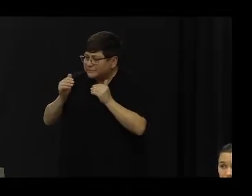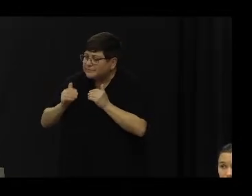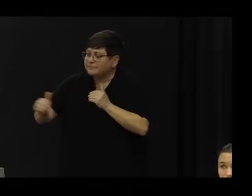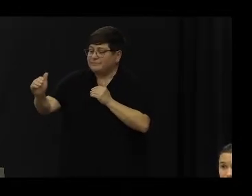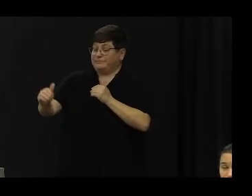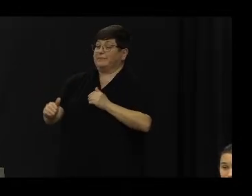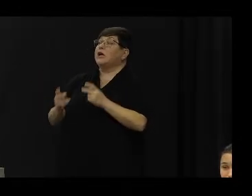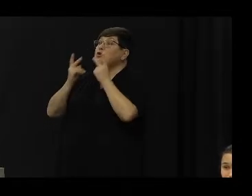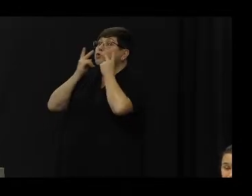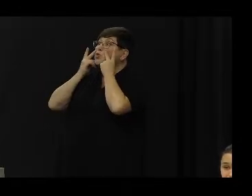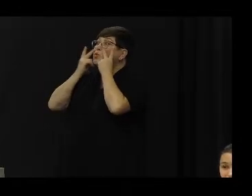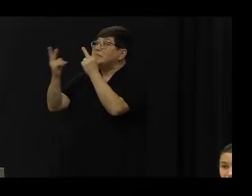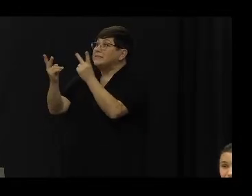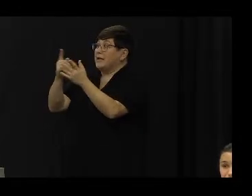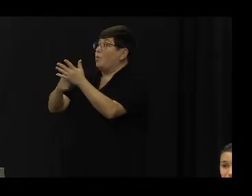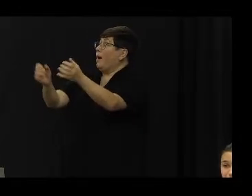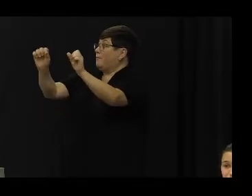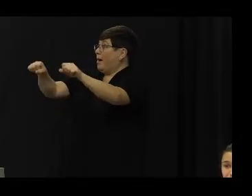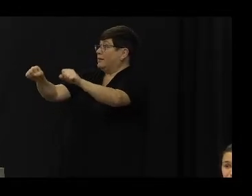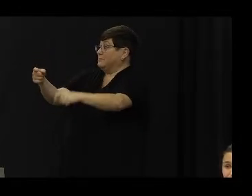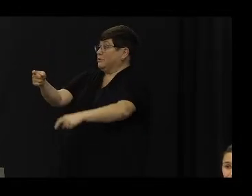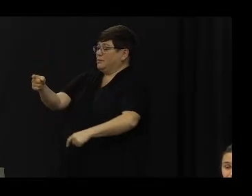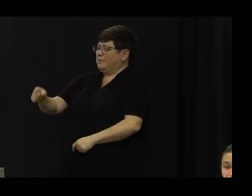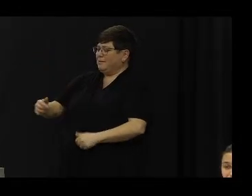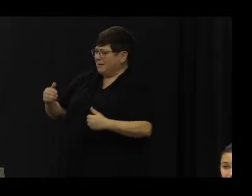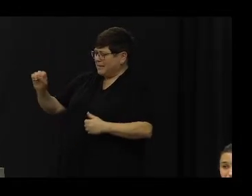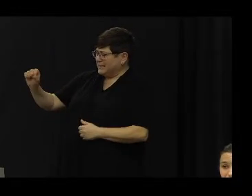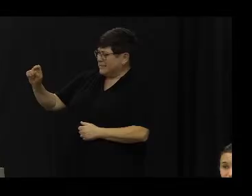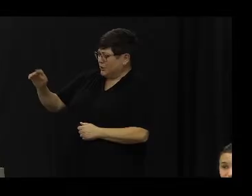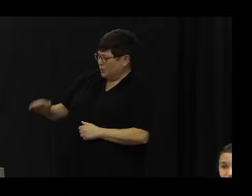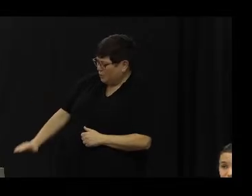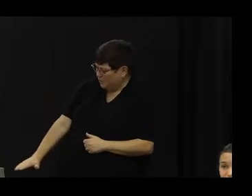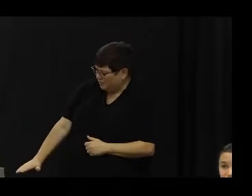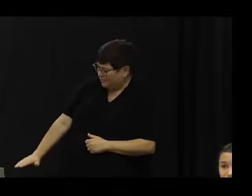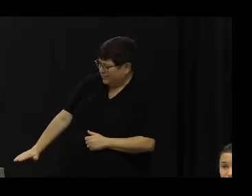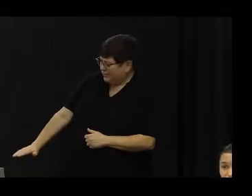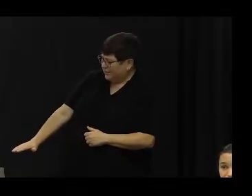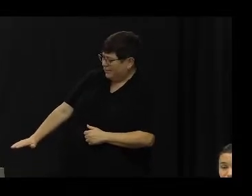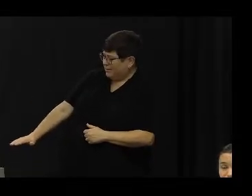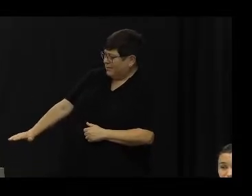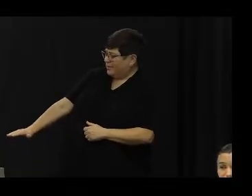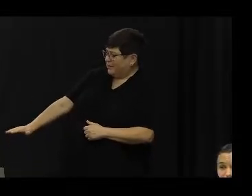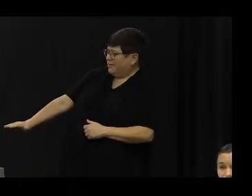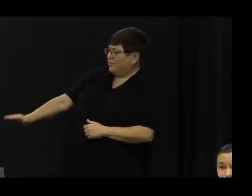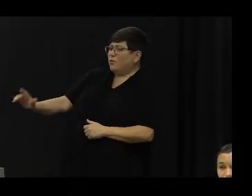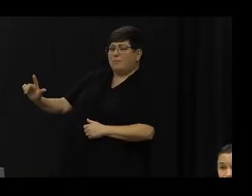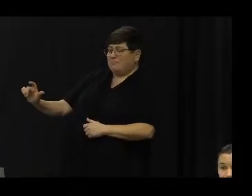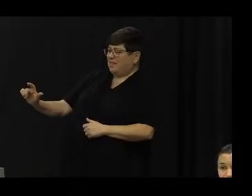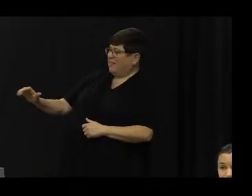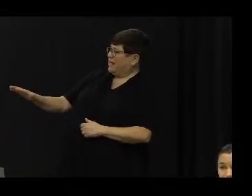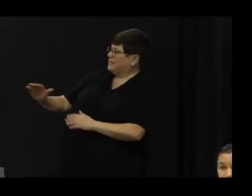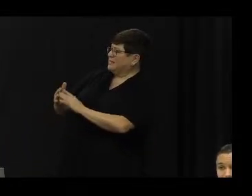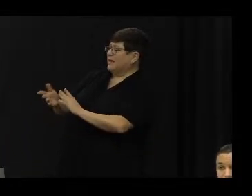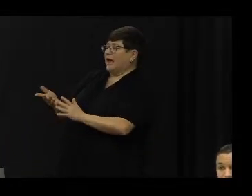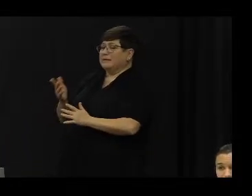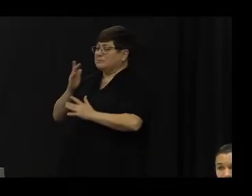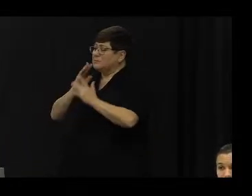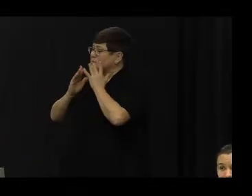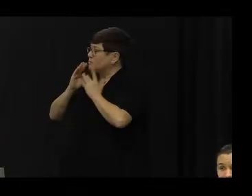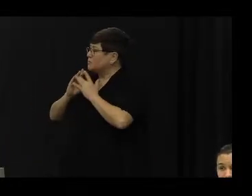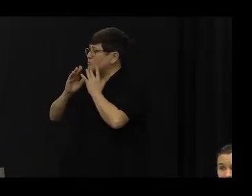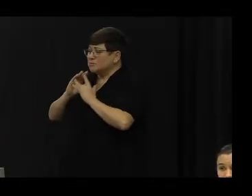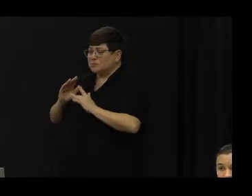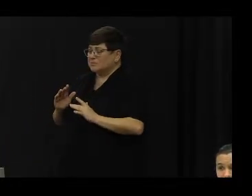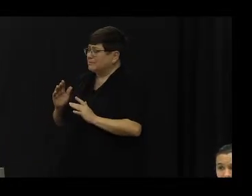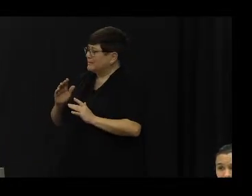you see this young boy who grew up in Lexington with little to next to nothing